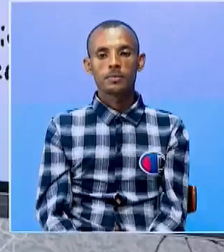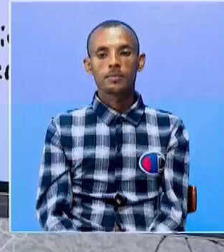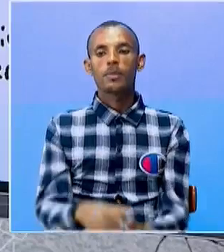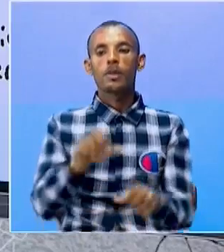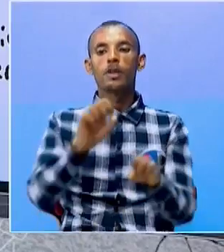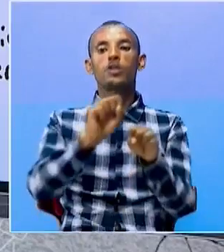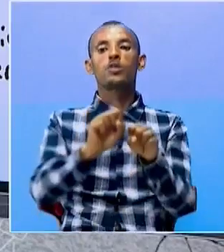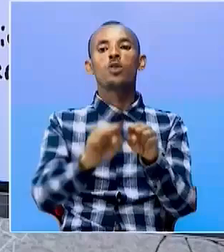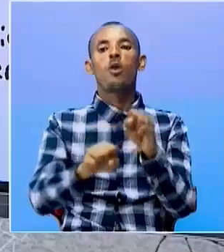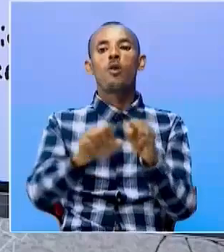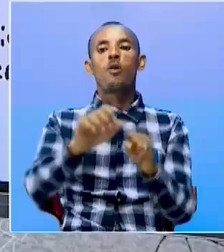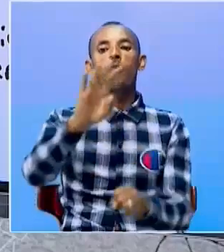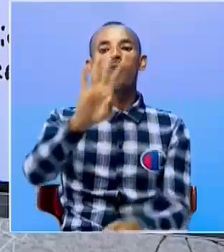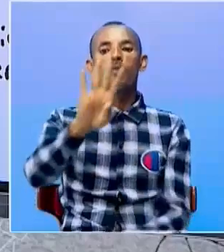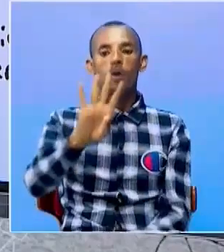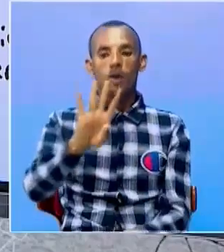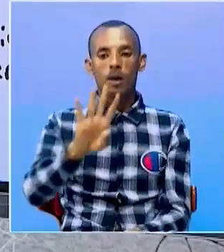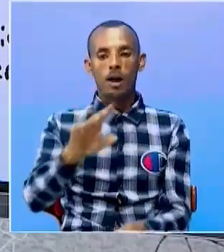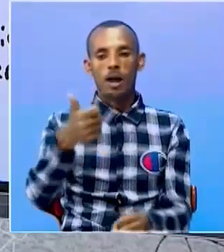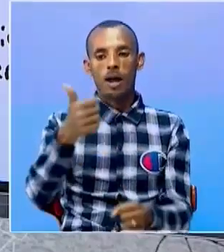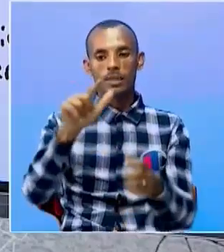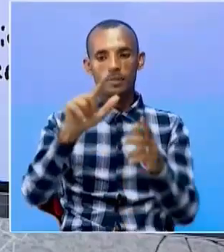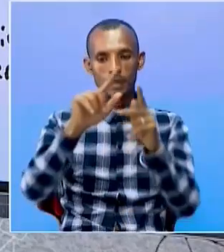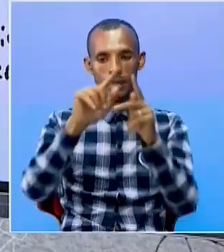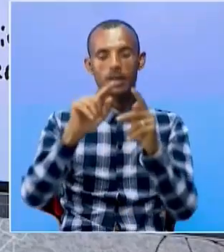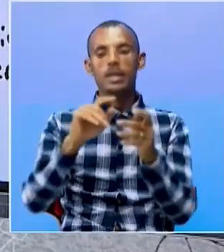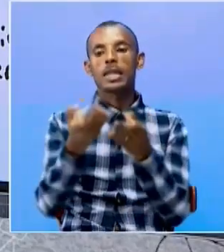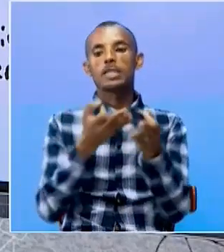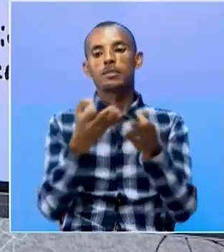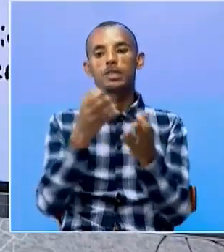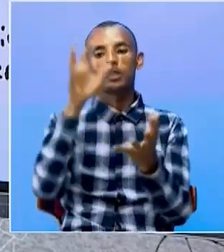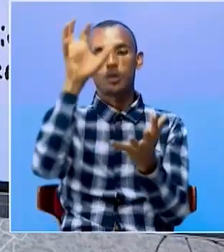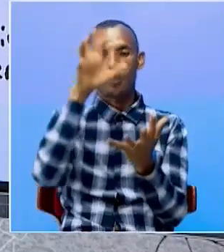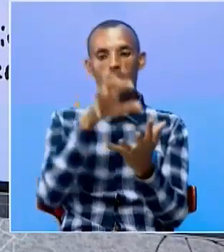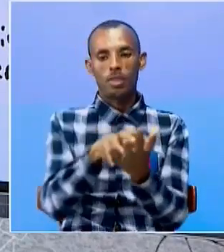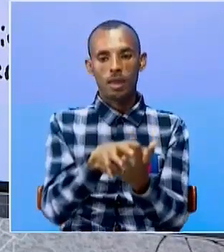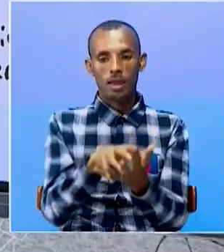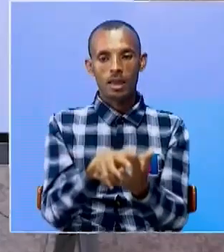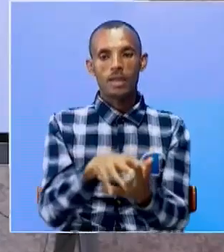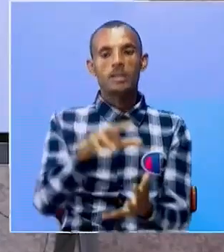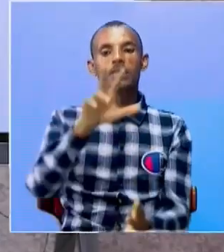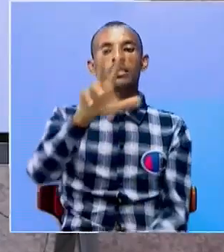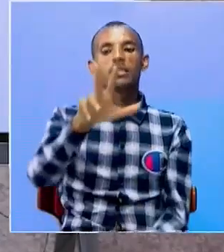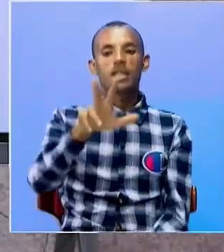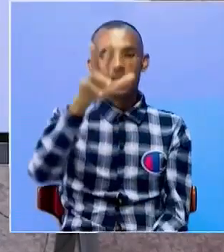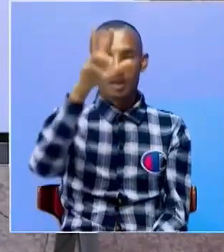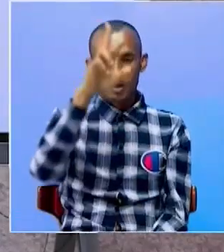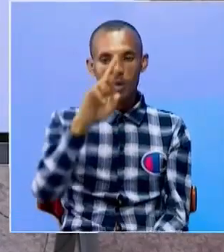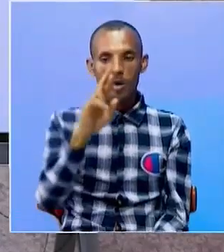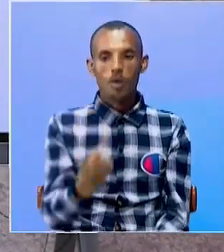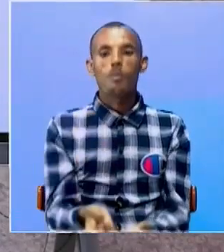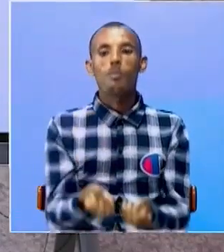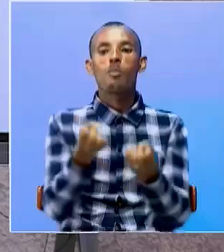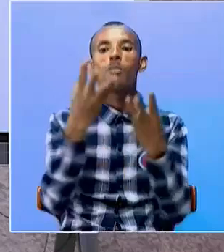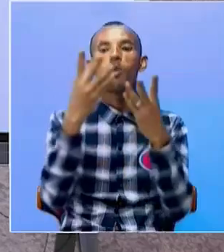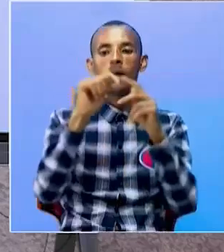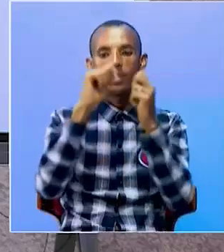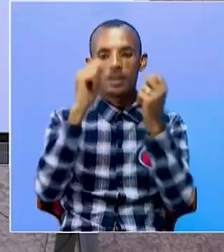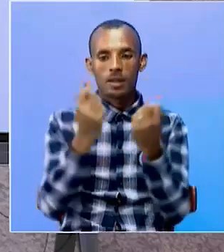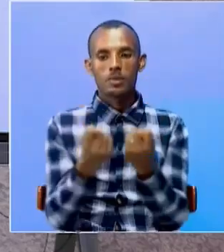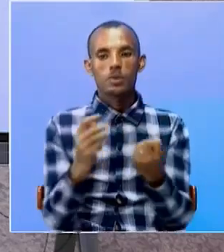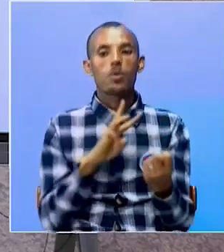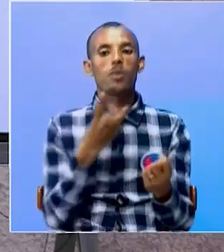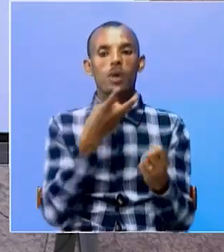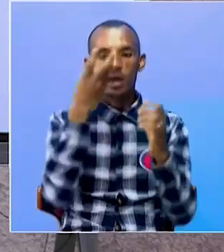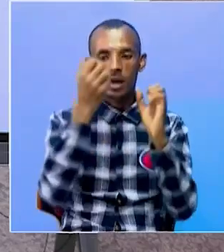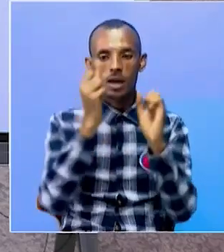So for algebraic expression containing 3 or more terms, we can use